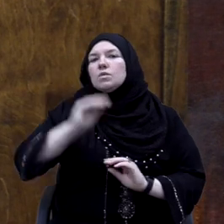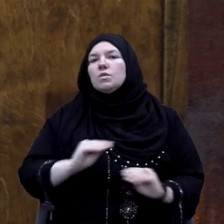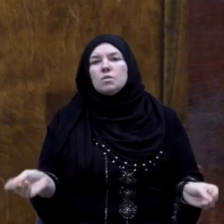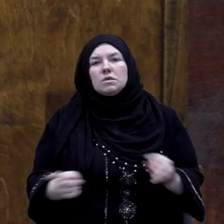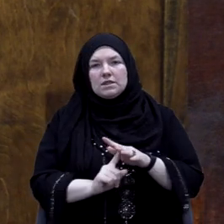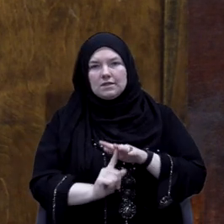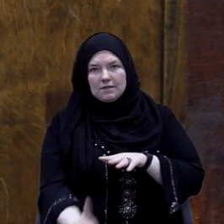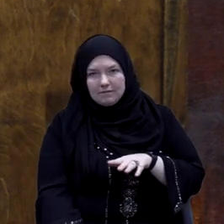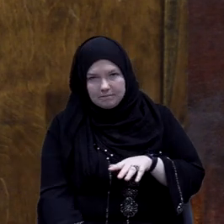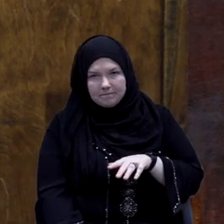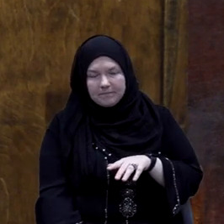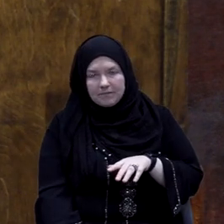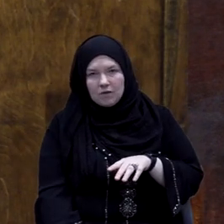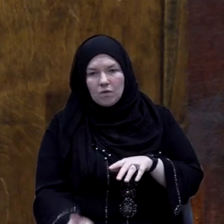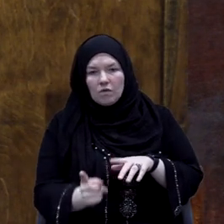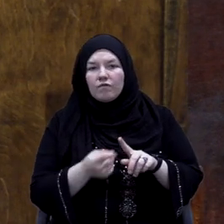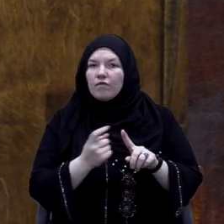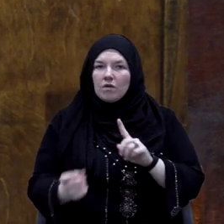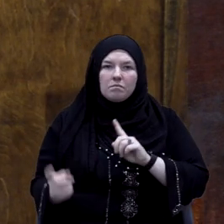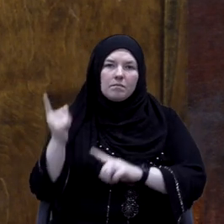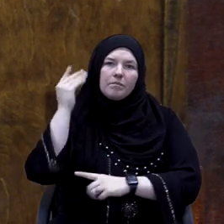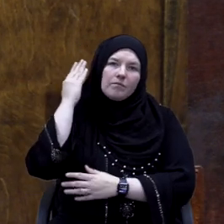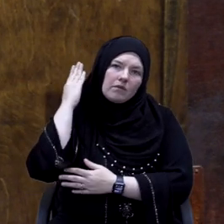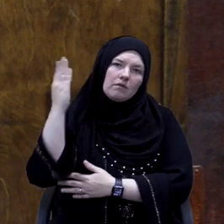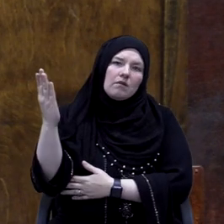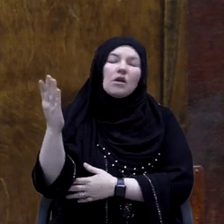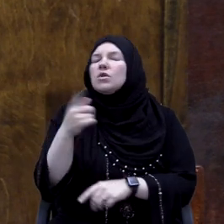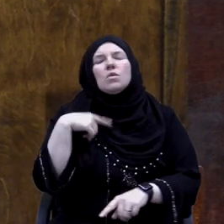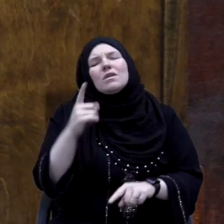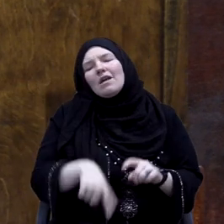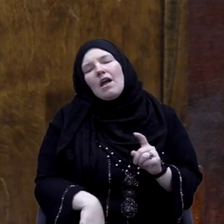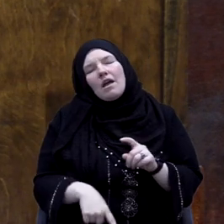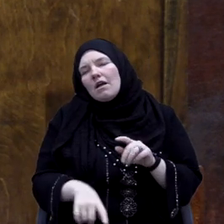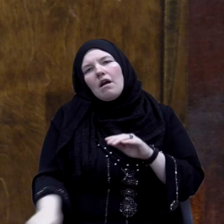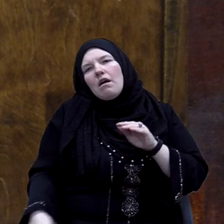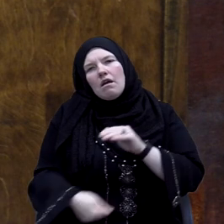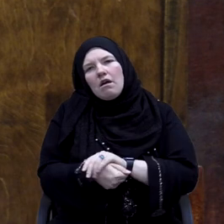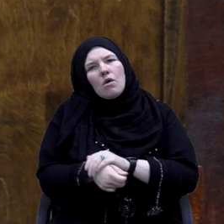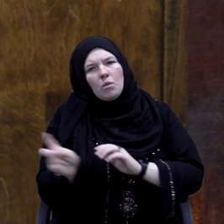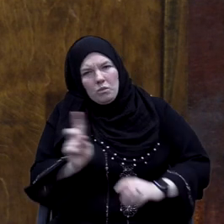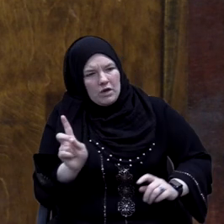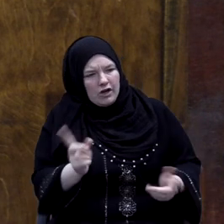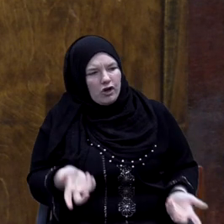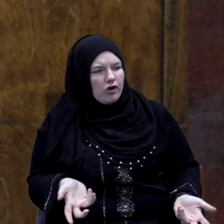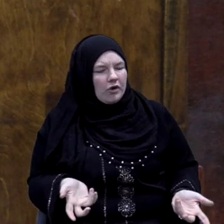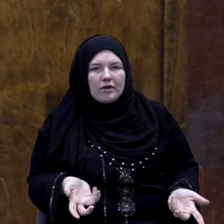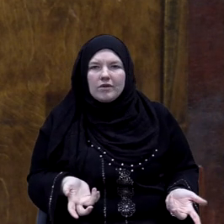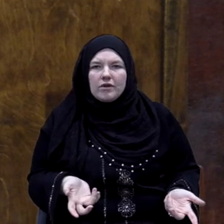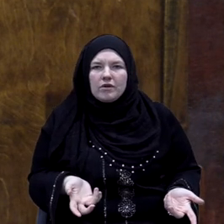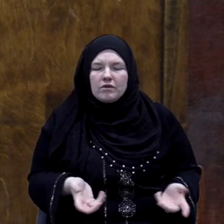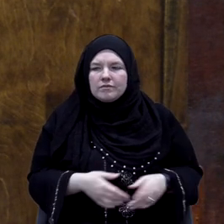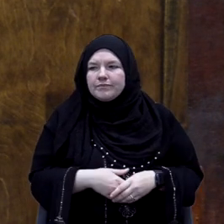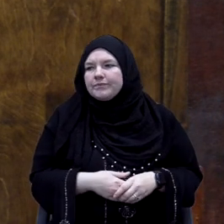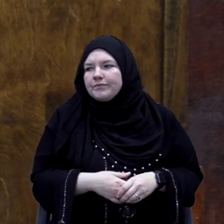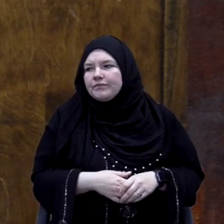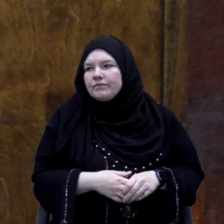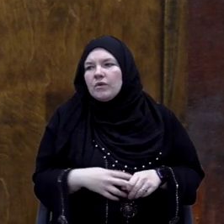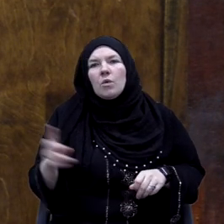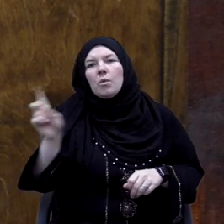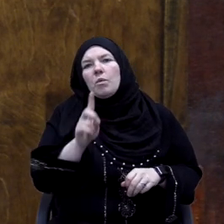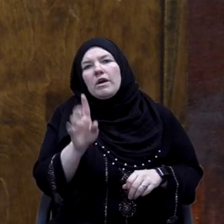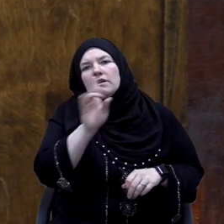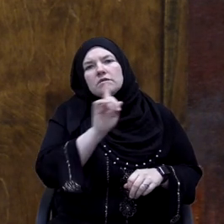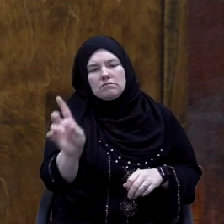escape away from Allah subhanahu wa ta'ala. You can't run away. Where do you go? Ayn al-mafar. Where is